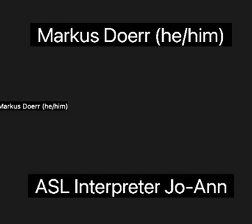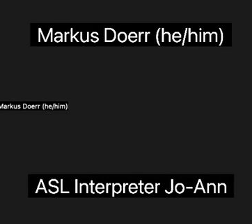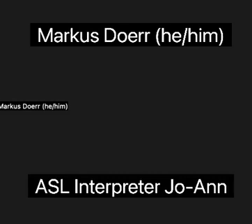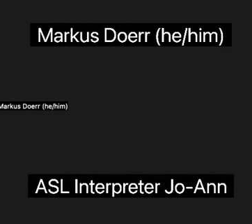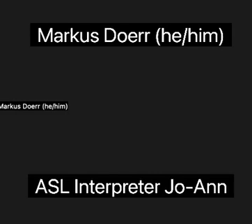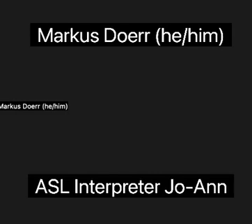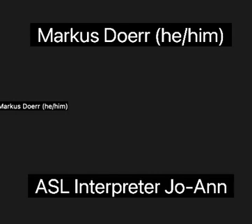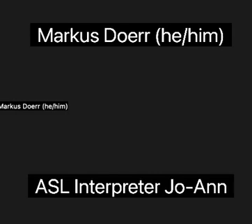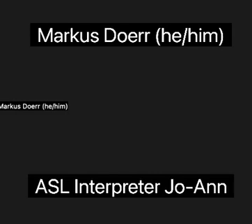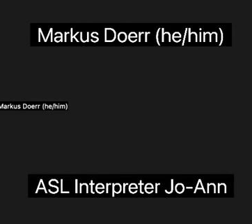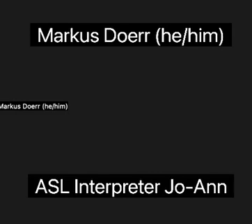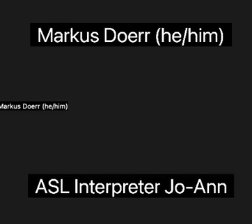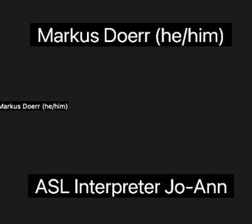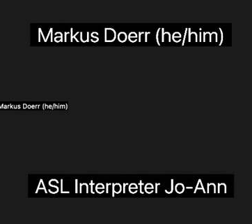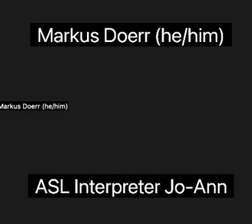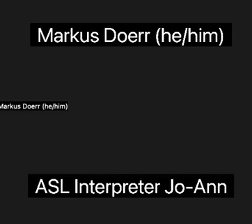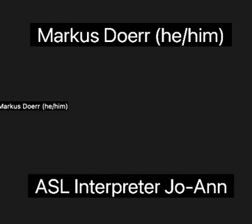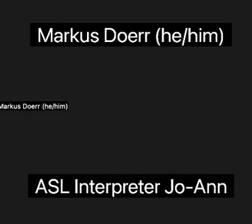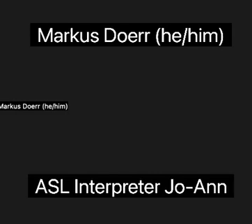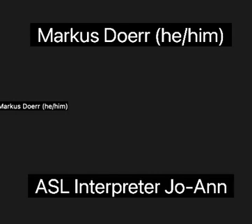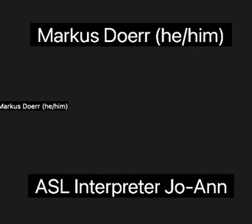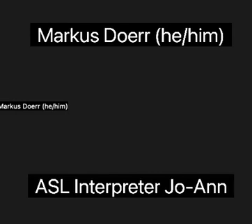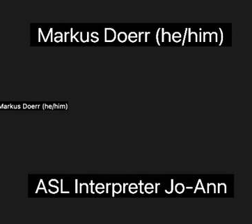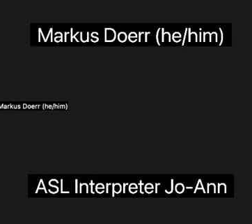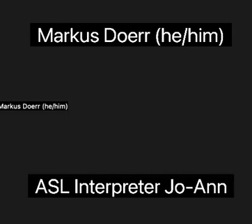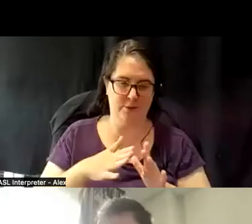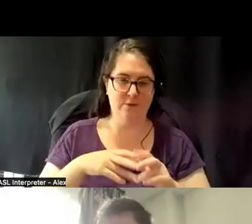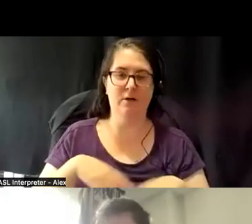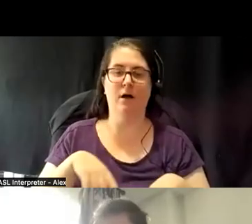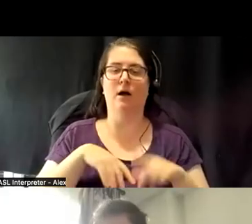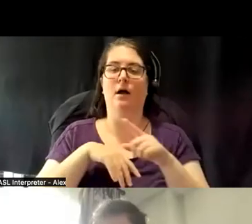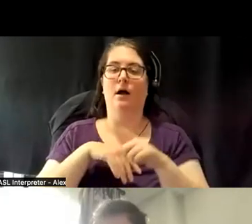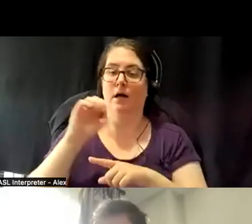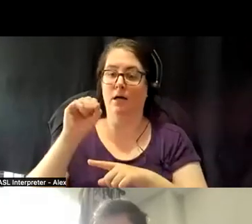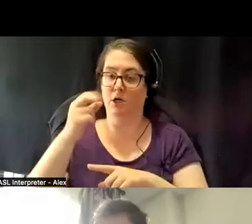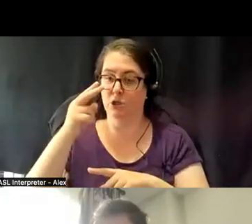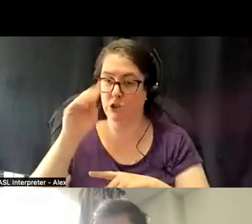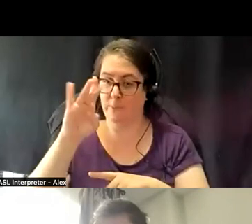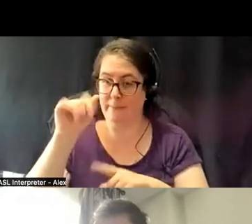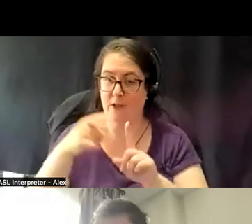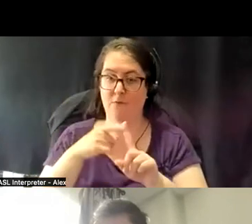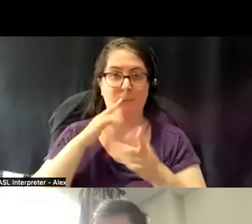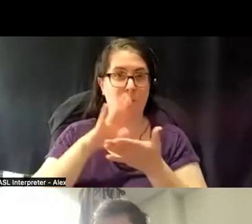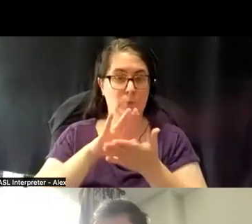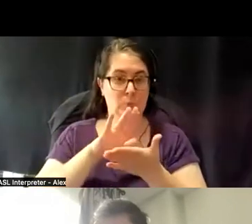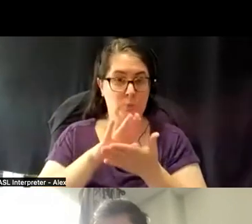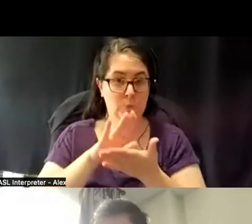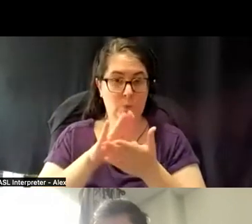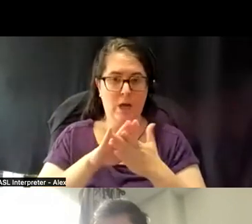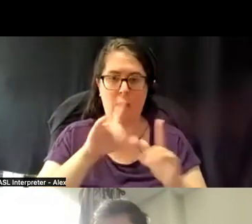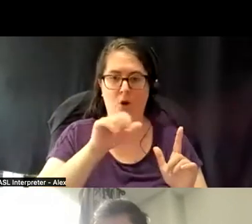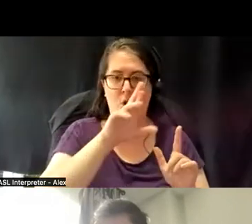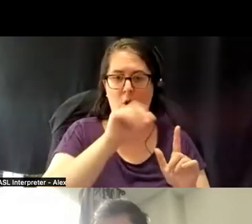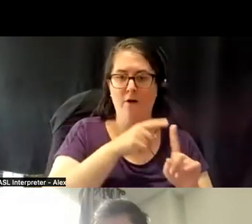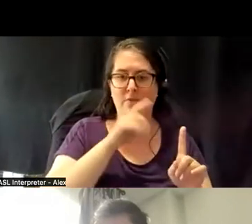Urban Farmers, Shabina from Seed Soil Spirit School, and I believe we have Laura joining us from Birchmount